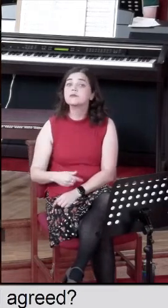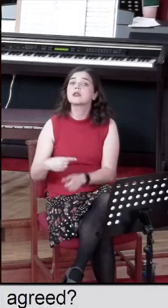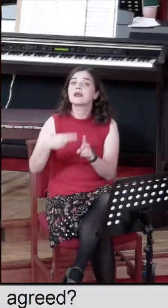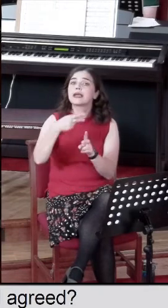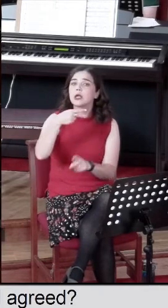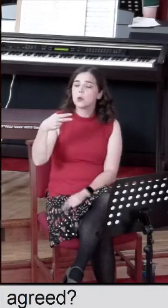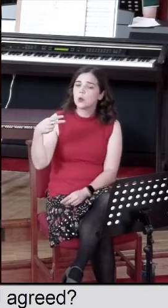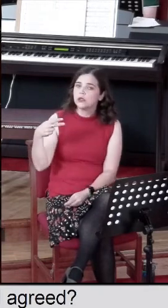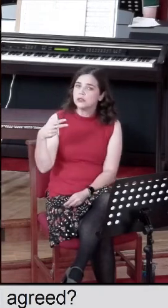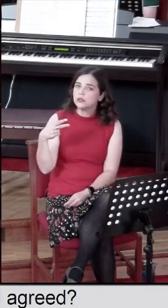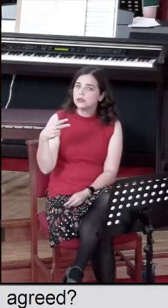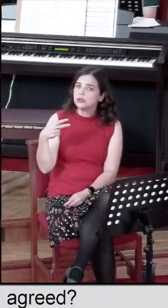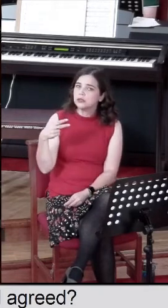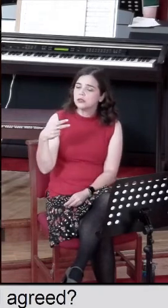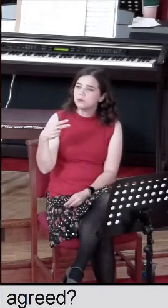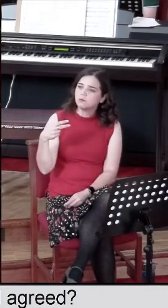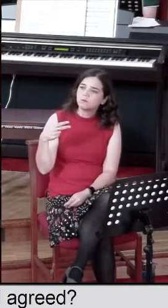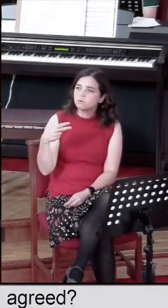equals